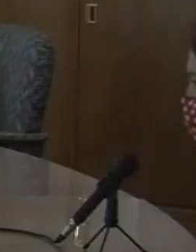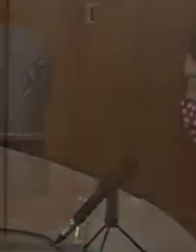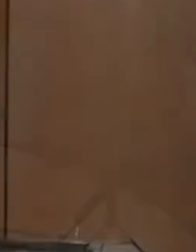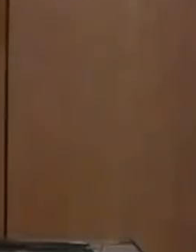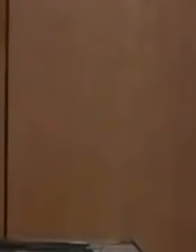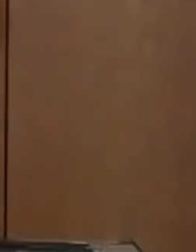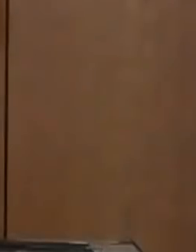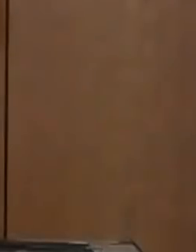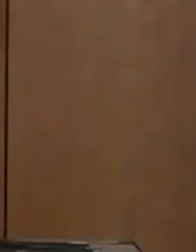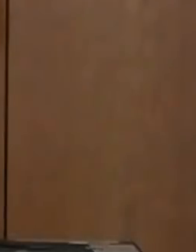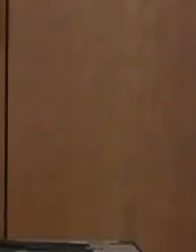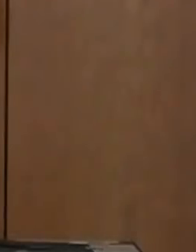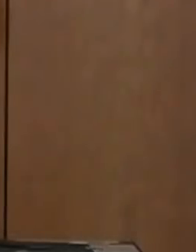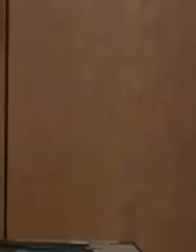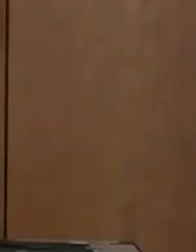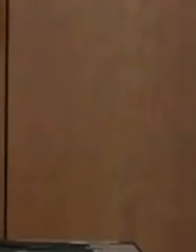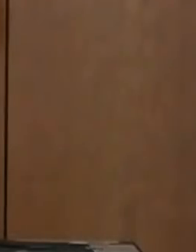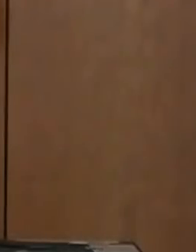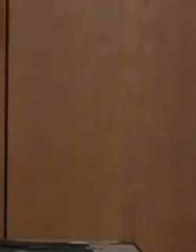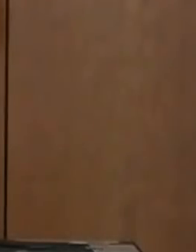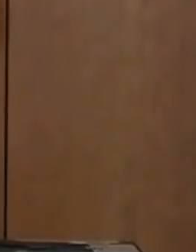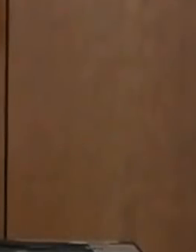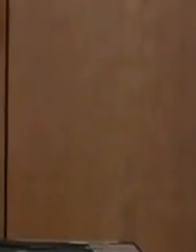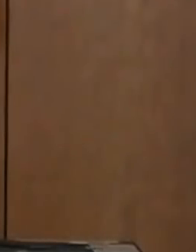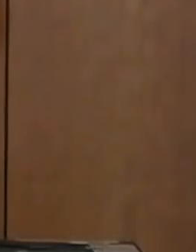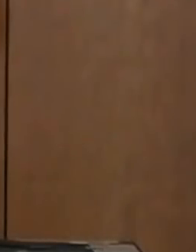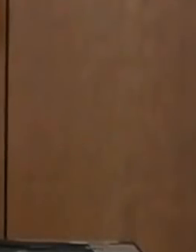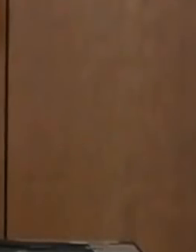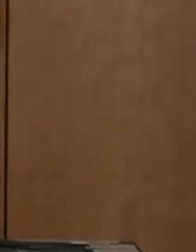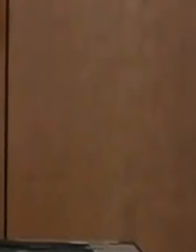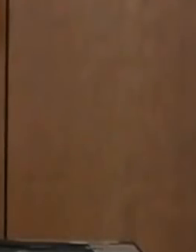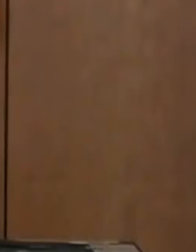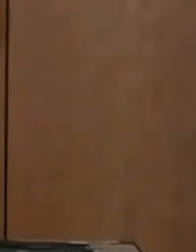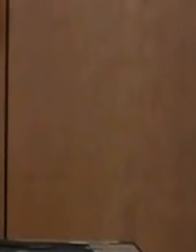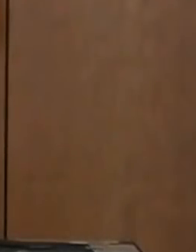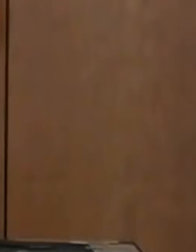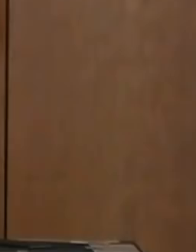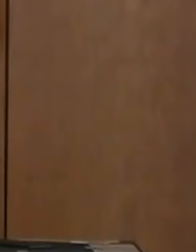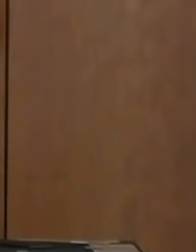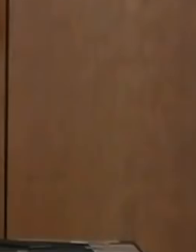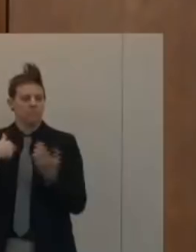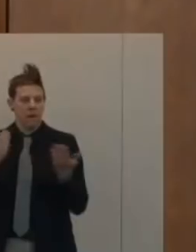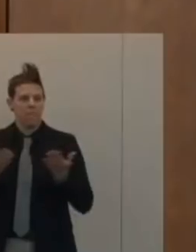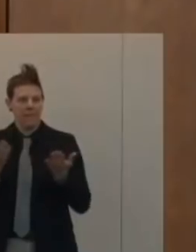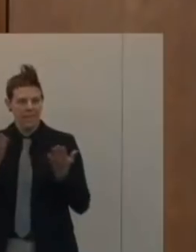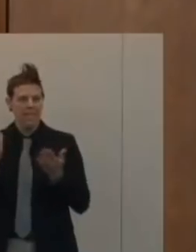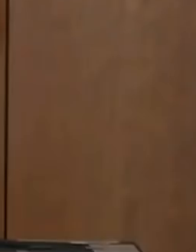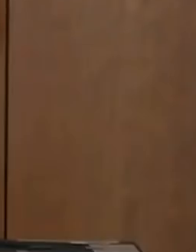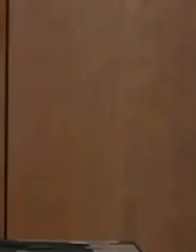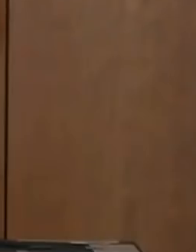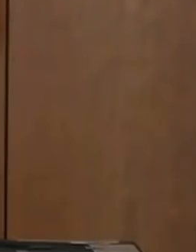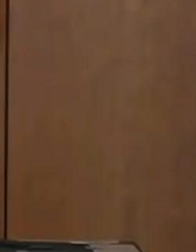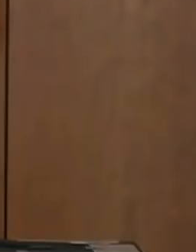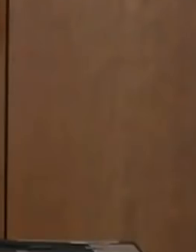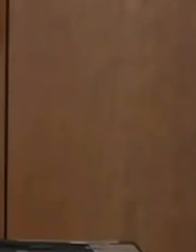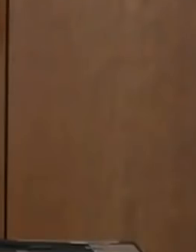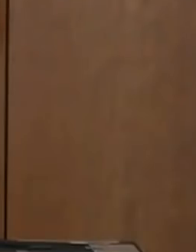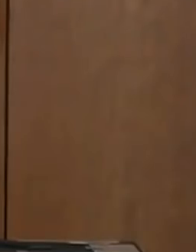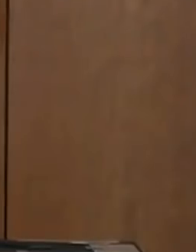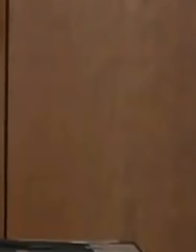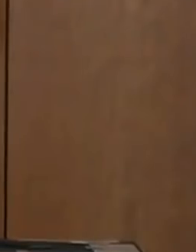In New Mexico, it's Governor Lujan Grisham, and I want to thank you for joining us again for our